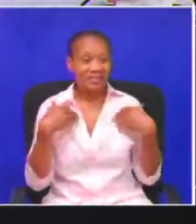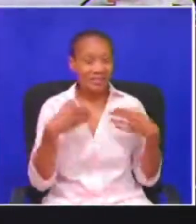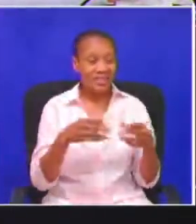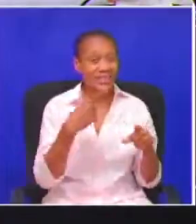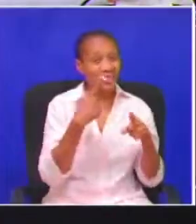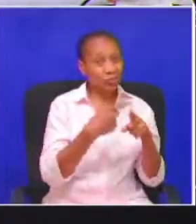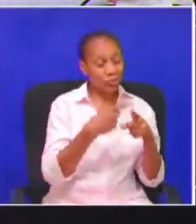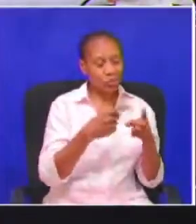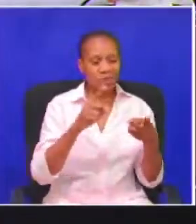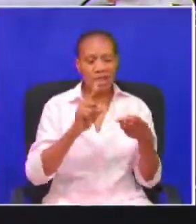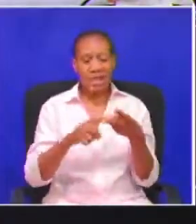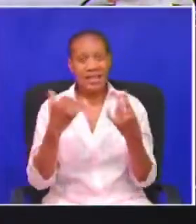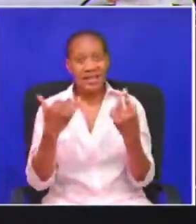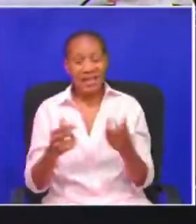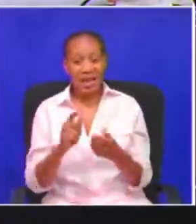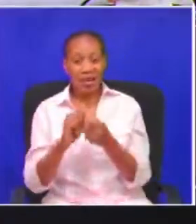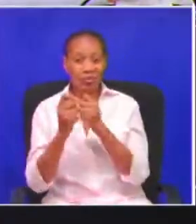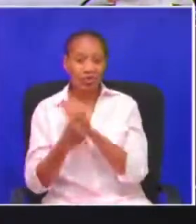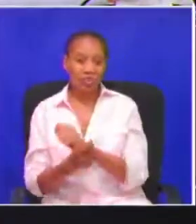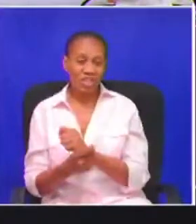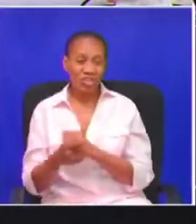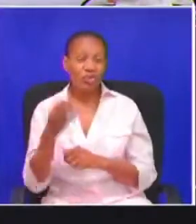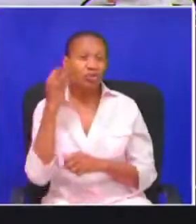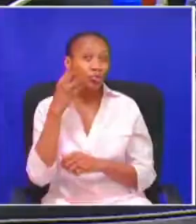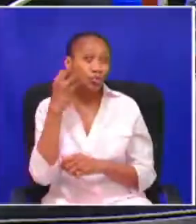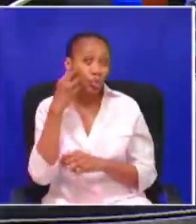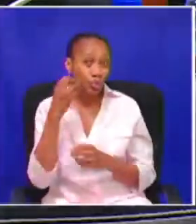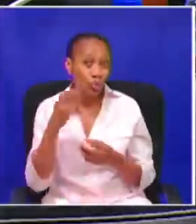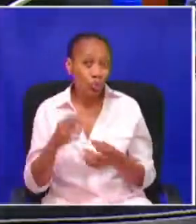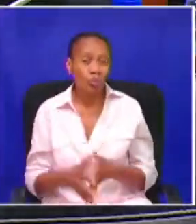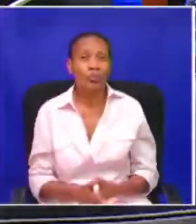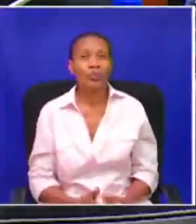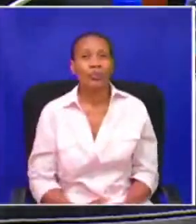America ba sa tsamaisane hantle le rona.